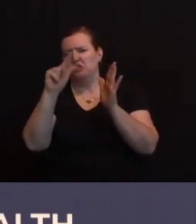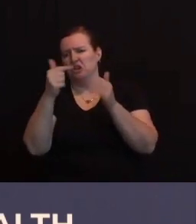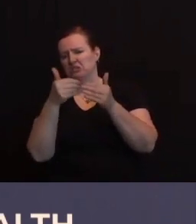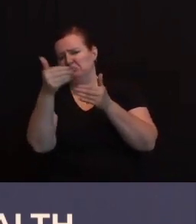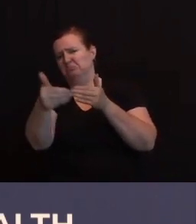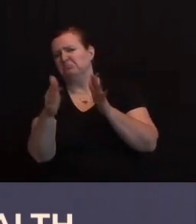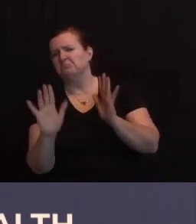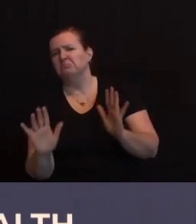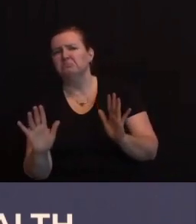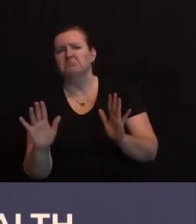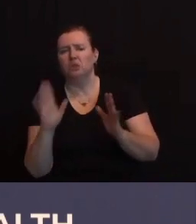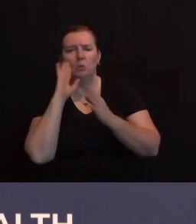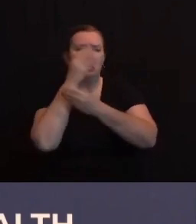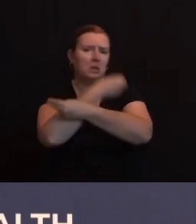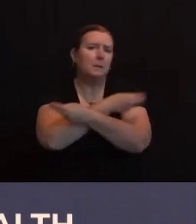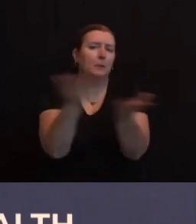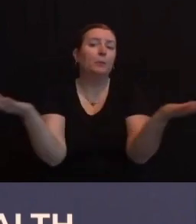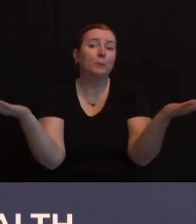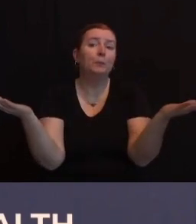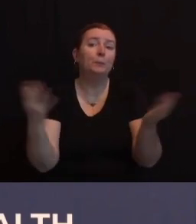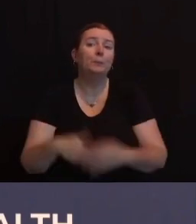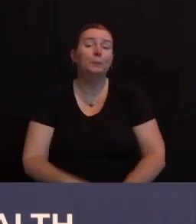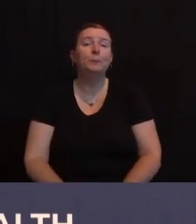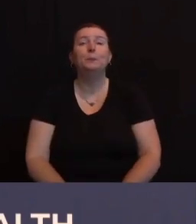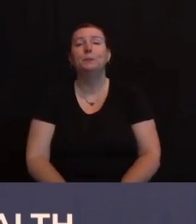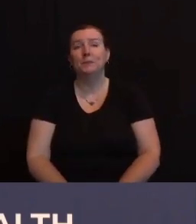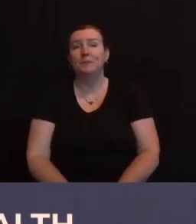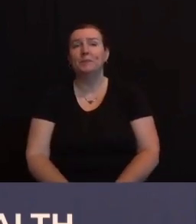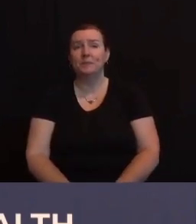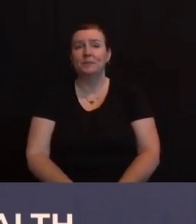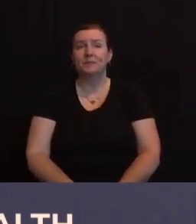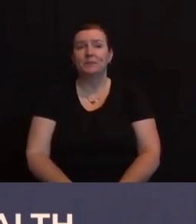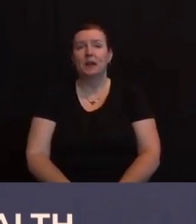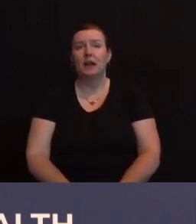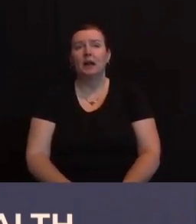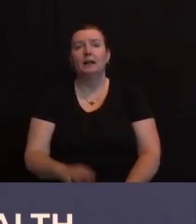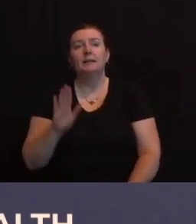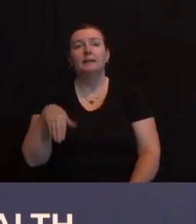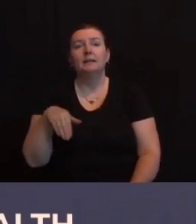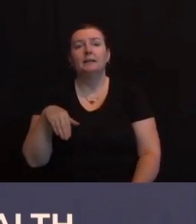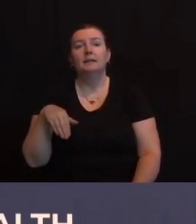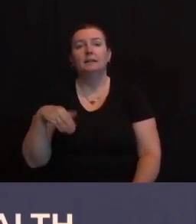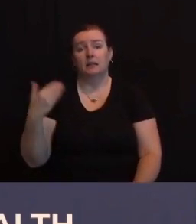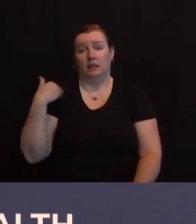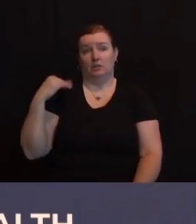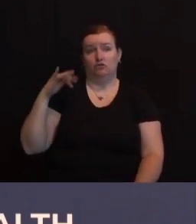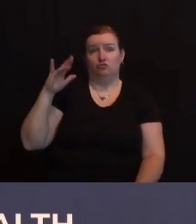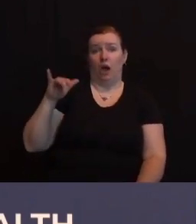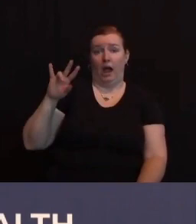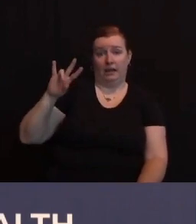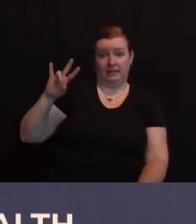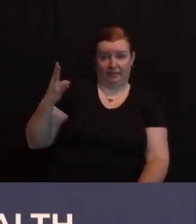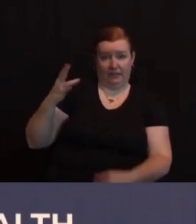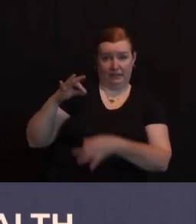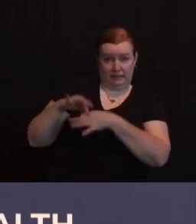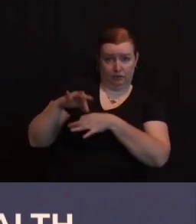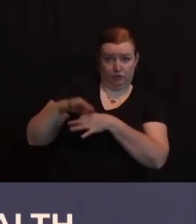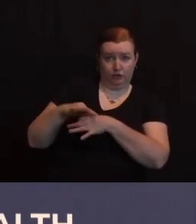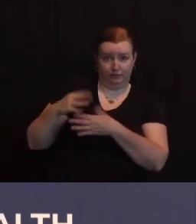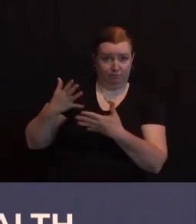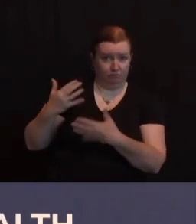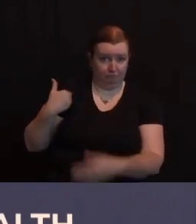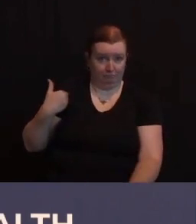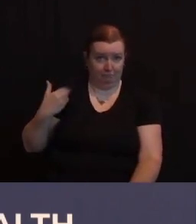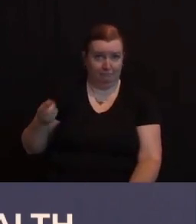as much, and by the way, we continue to see the election on July 7th as largely, if not overwhelmingly,